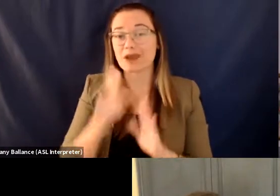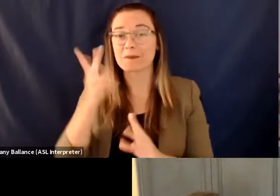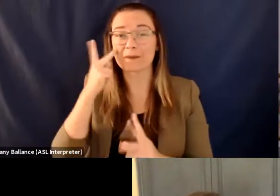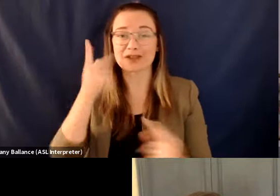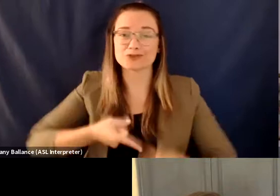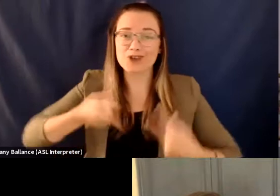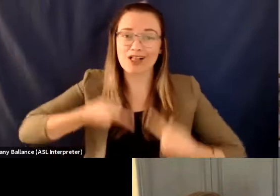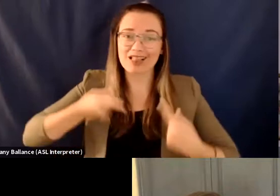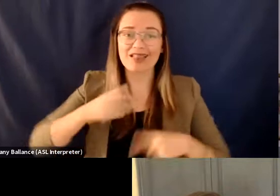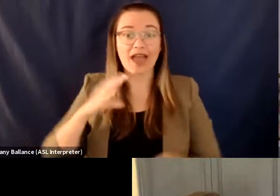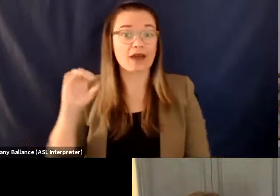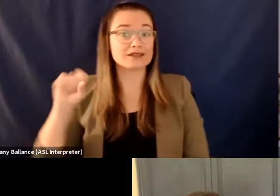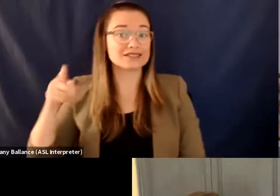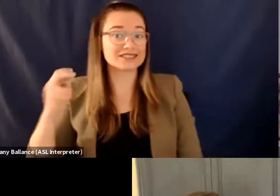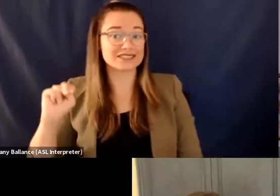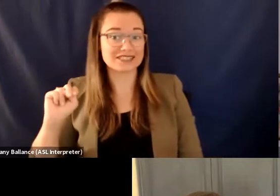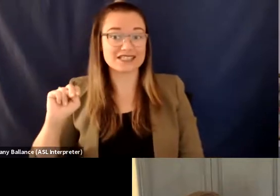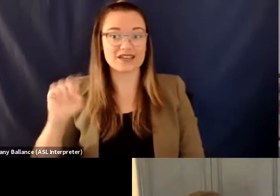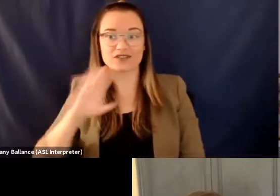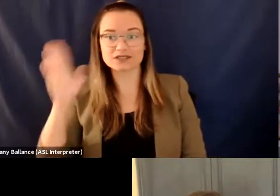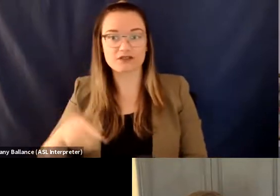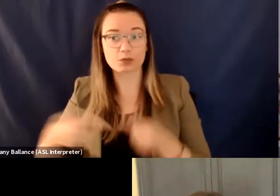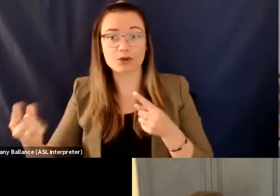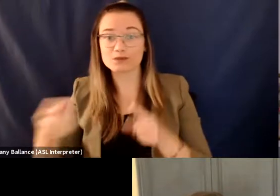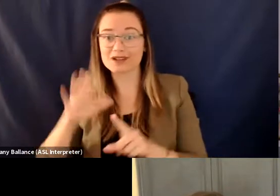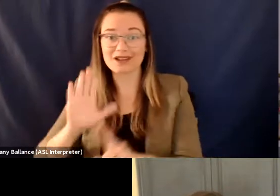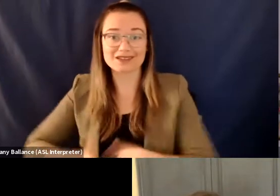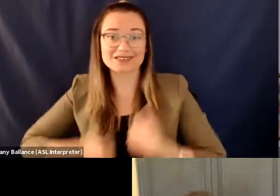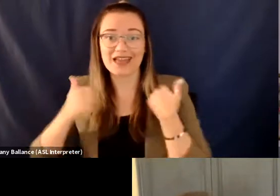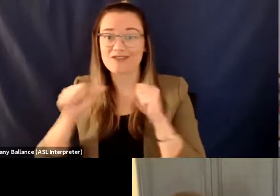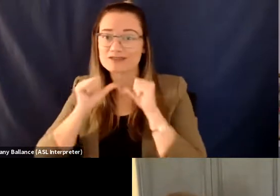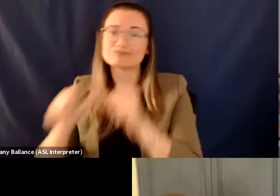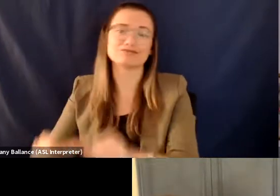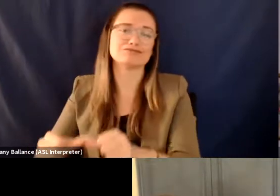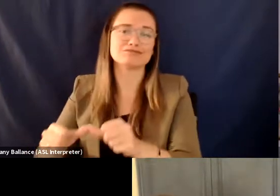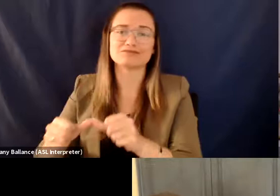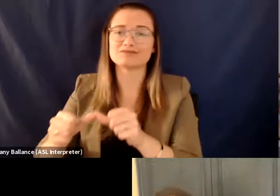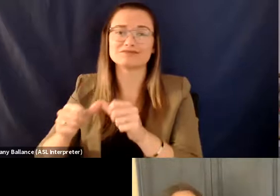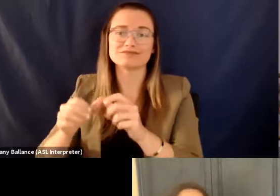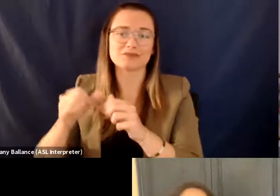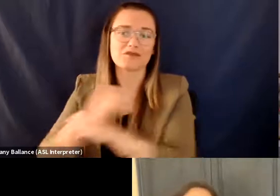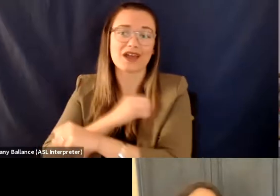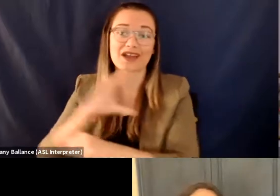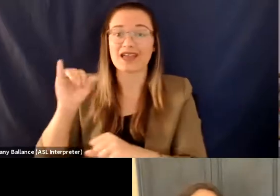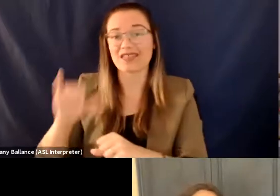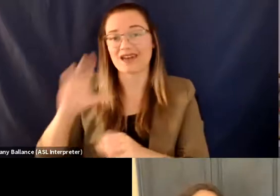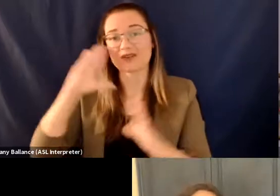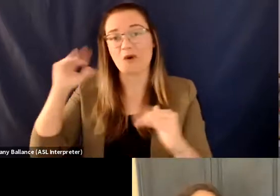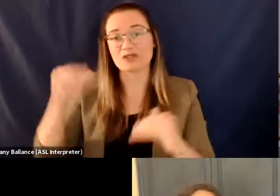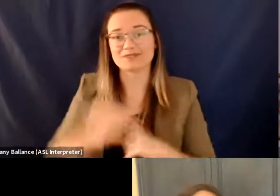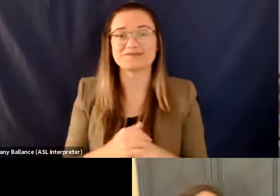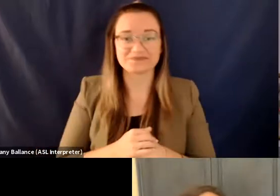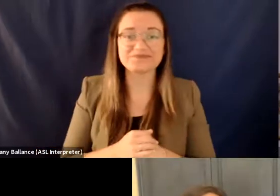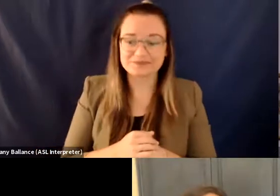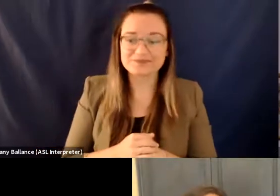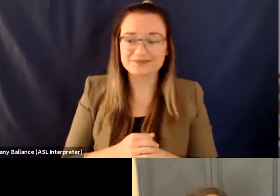you know, Stephen has never been deterred in his life, and he will keep fighting, and he is, and that makes us hopeful. All righty then. I